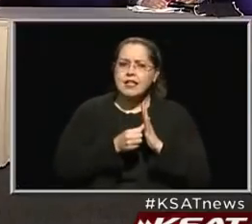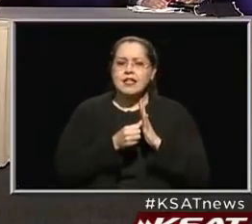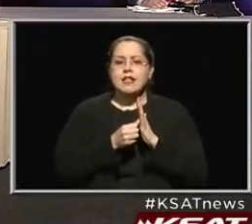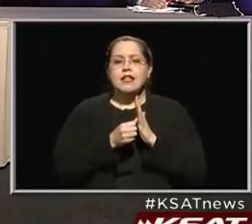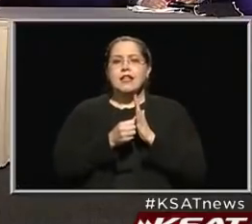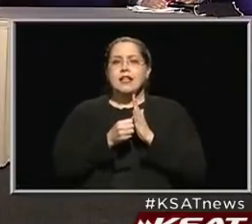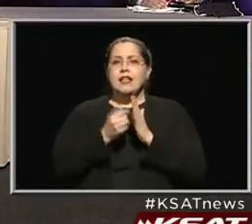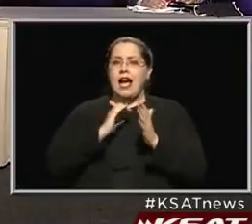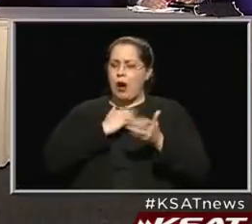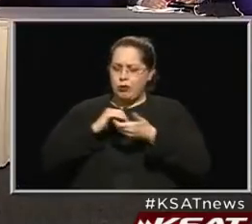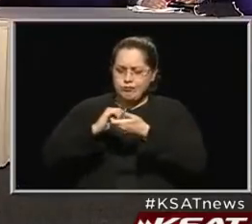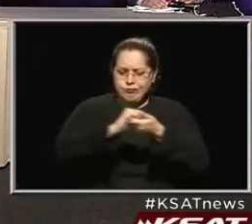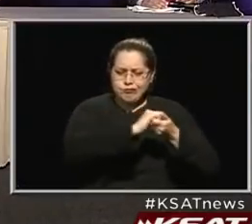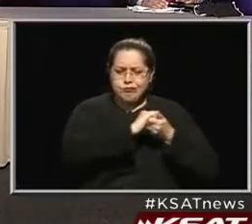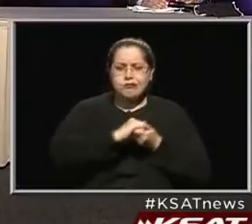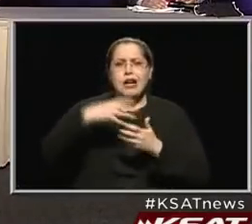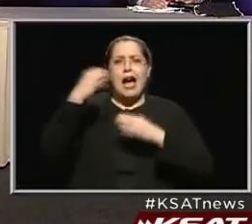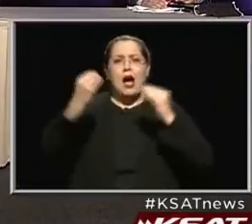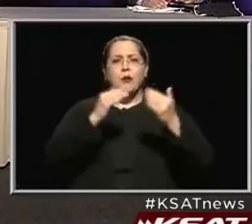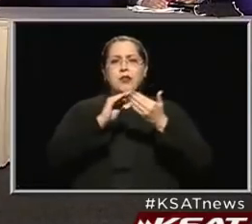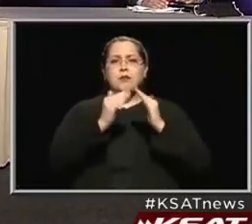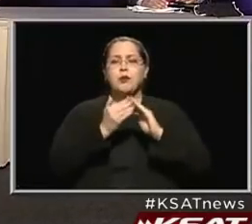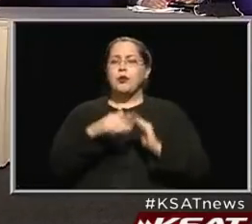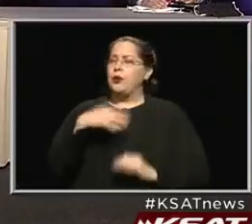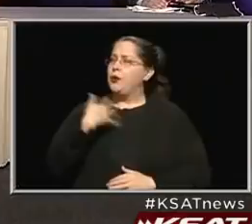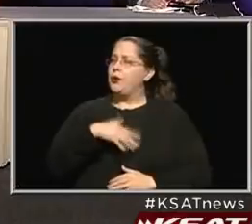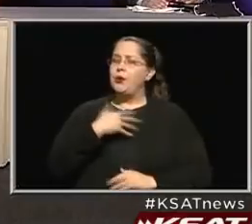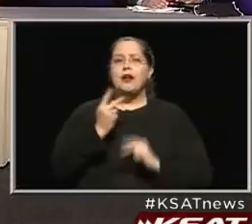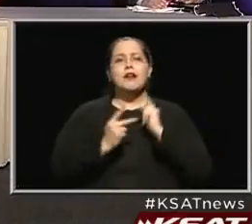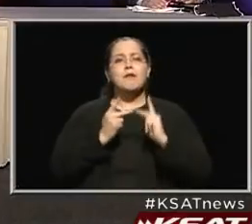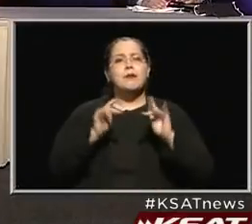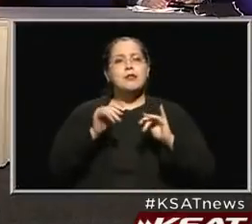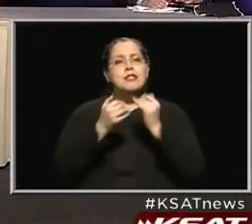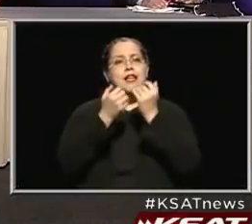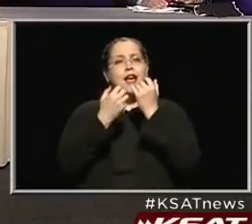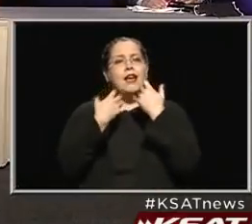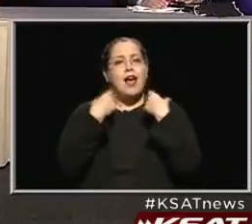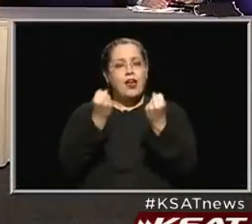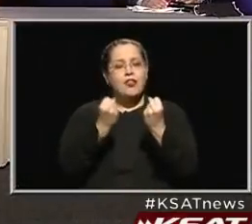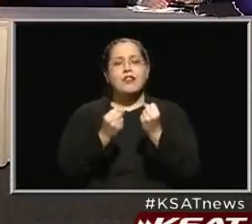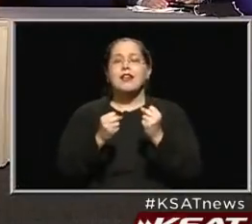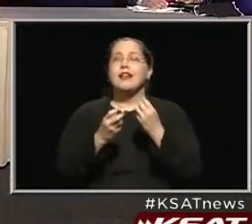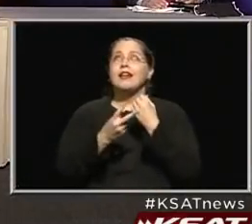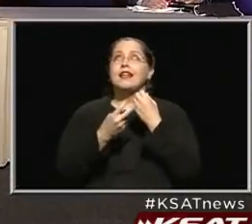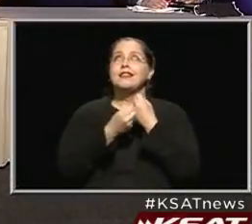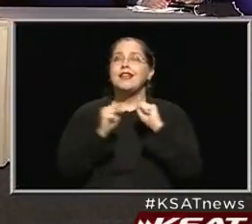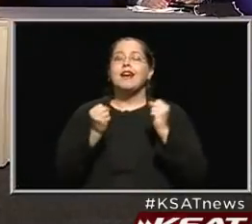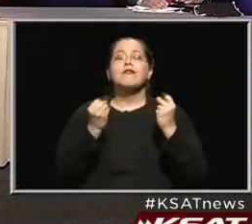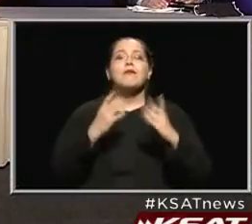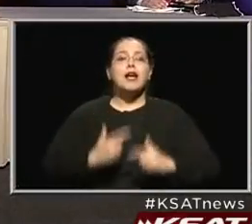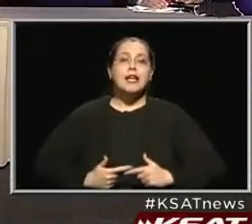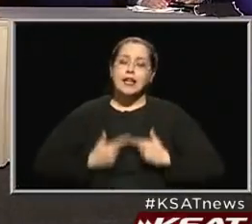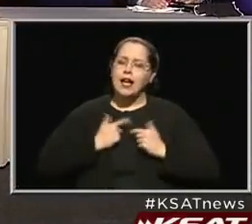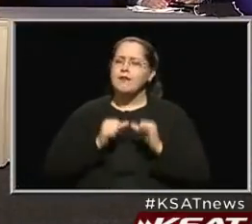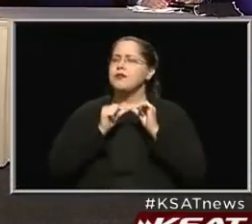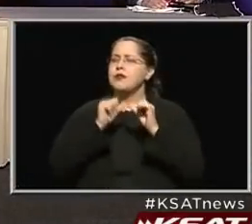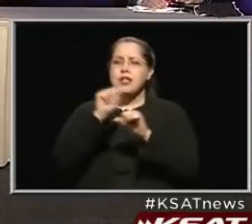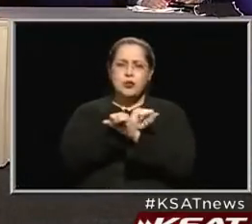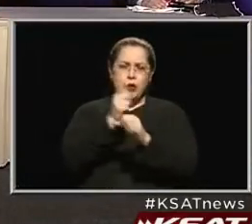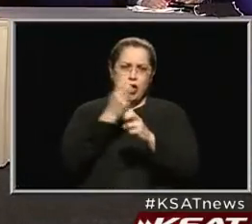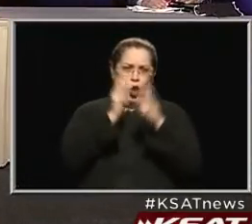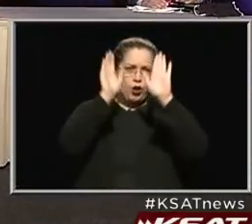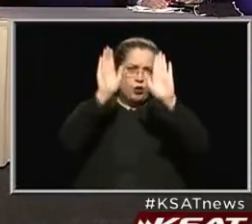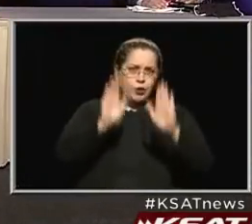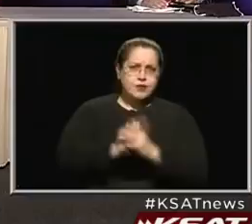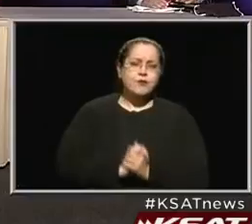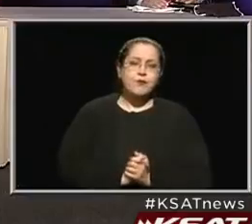that we've had around the community has really, in fact, kept people healthy and saved a lot of lives here in San Antonio. So keep up the great work. I do want